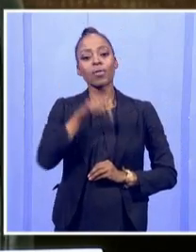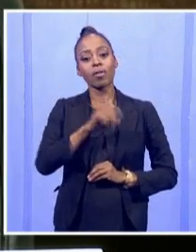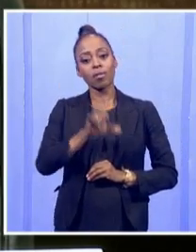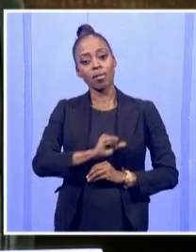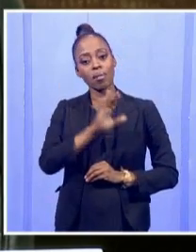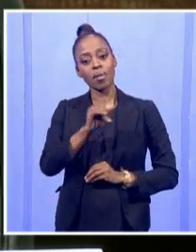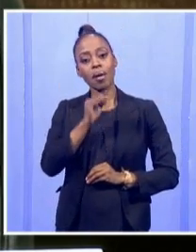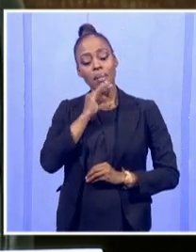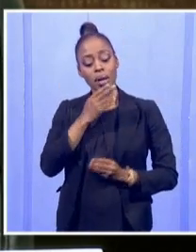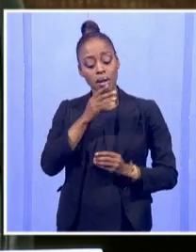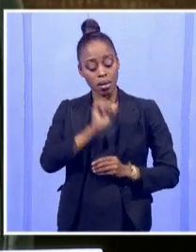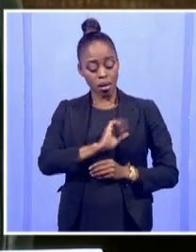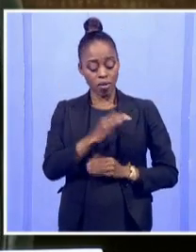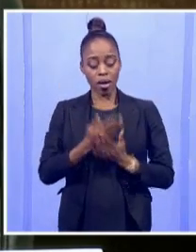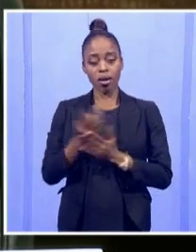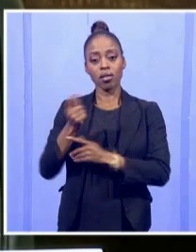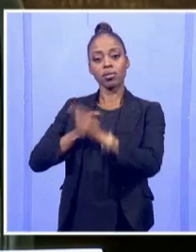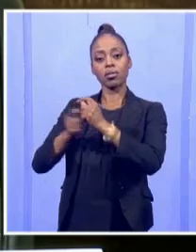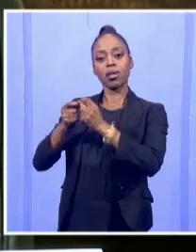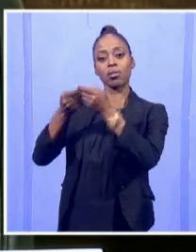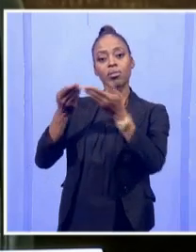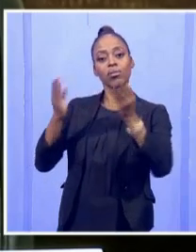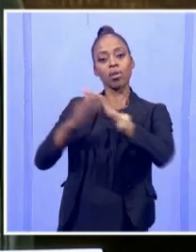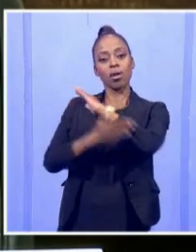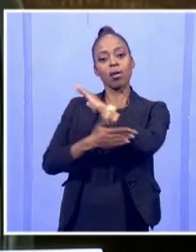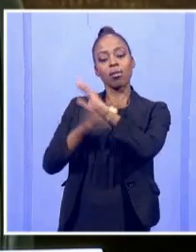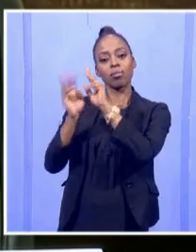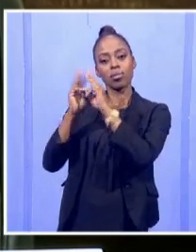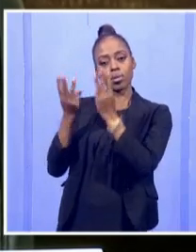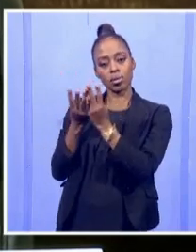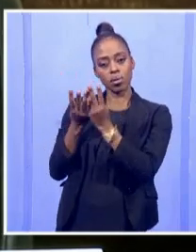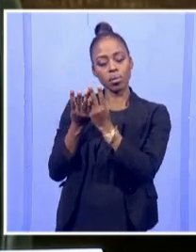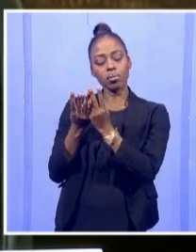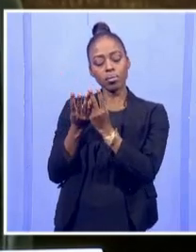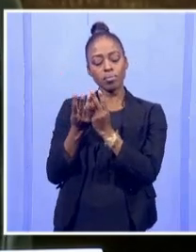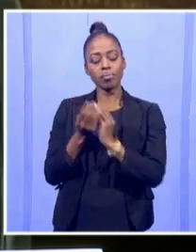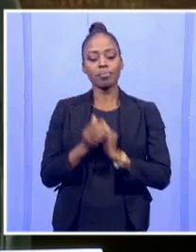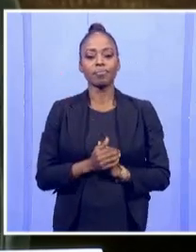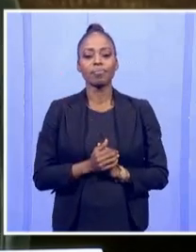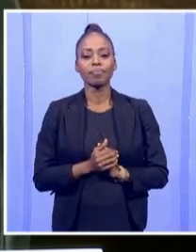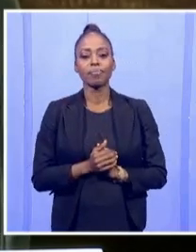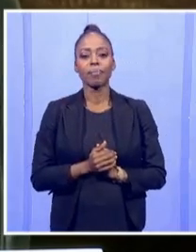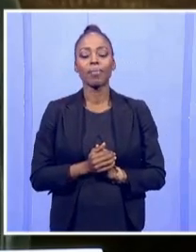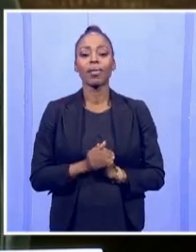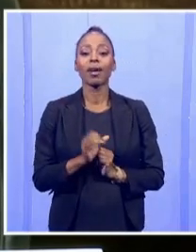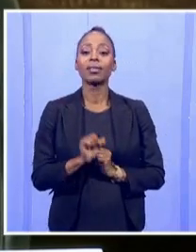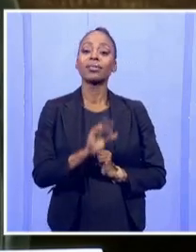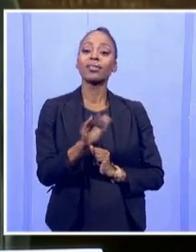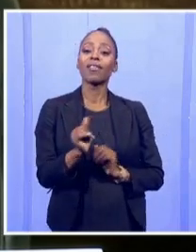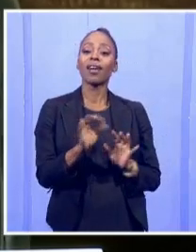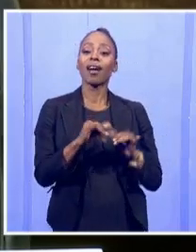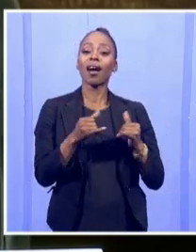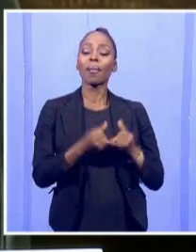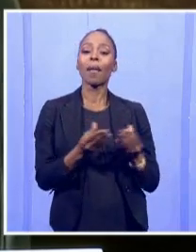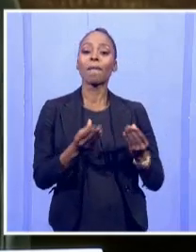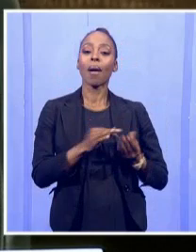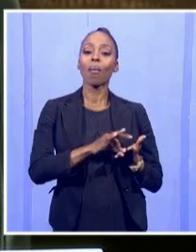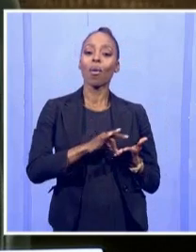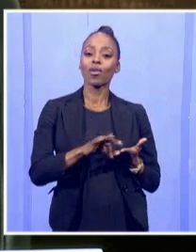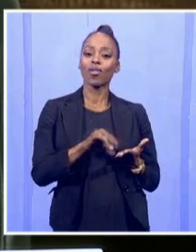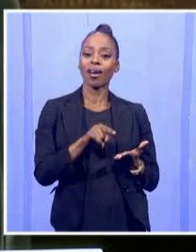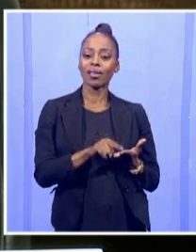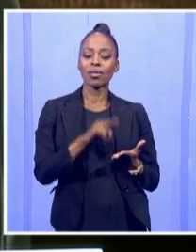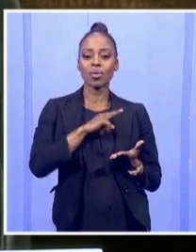Africa to countries across the world. BioVac, another South African company, landed a contract to produce